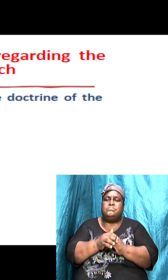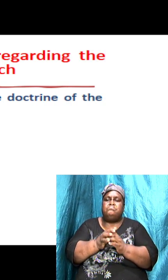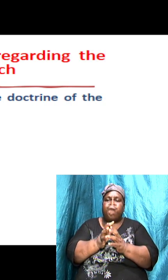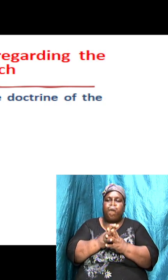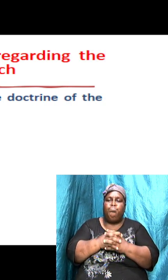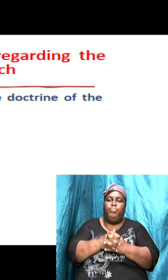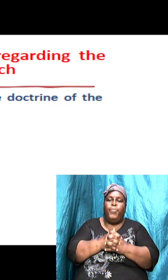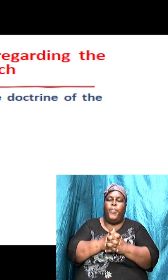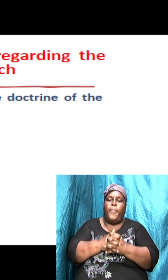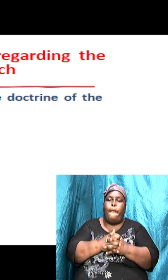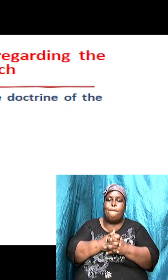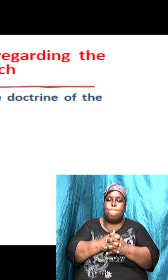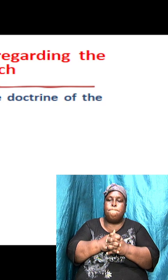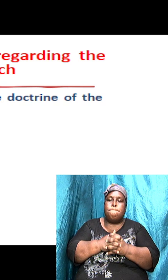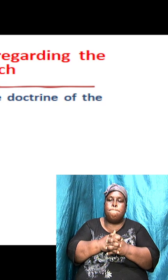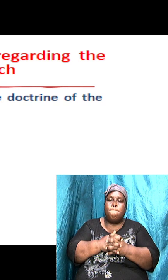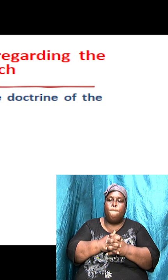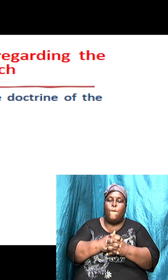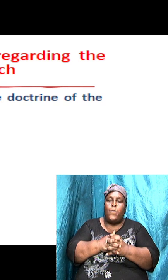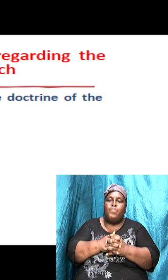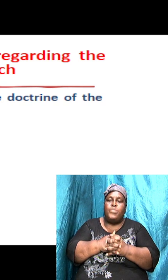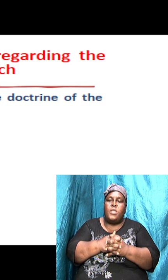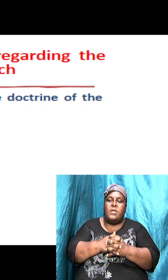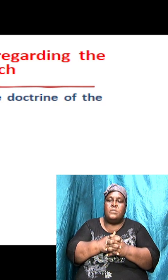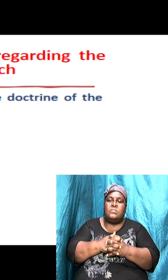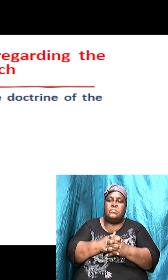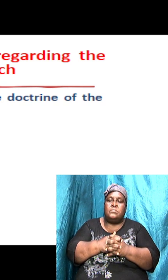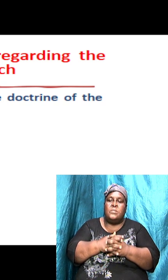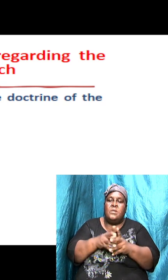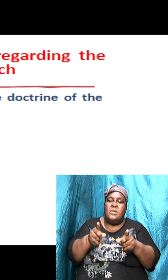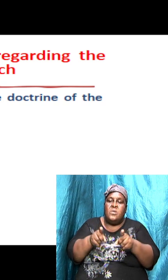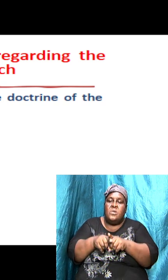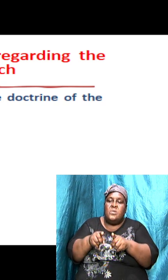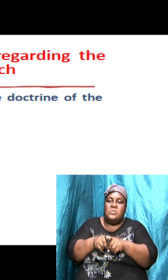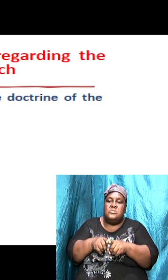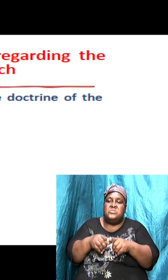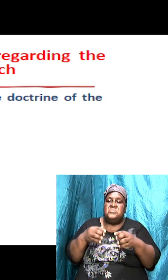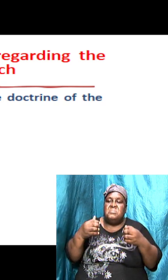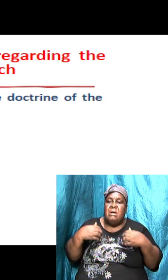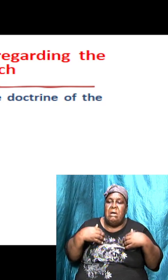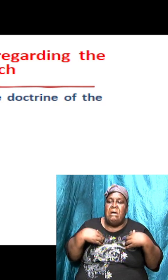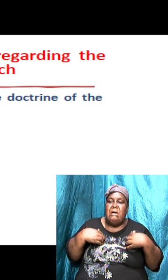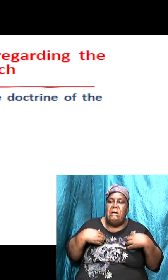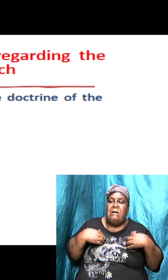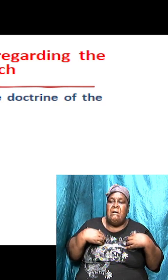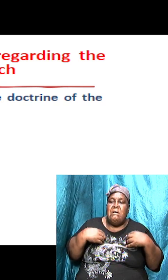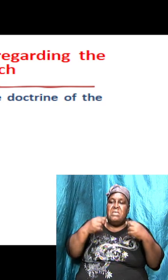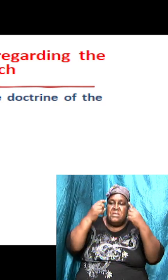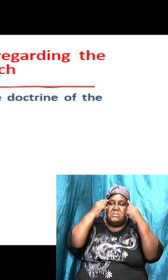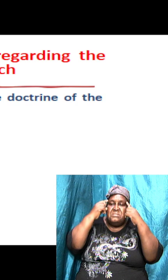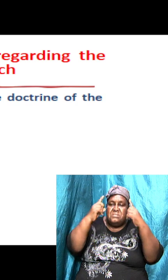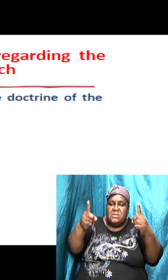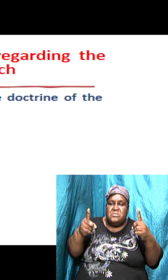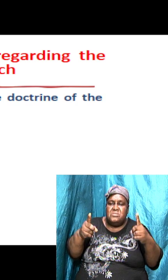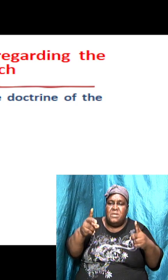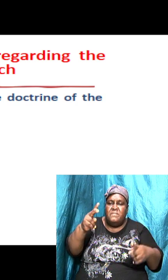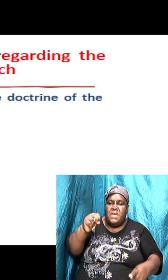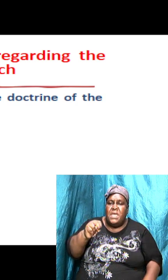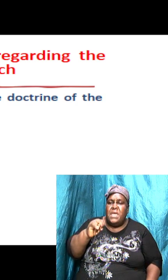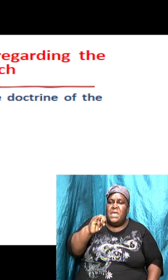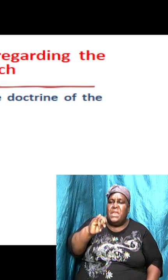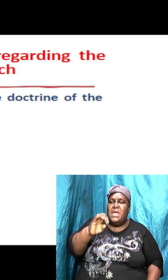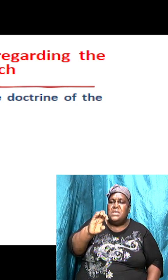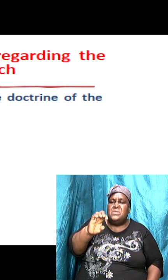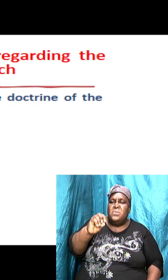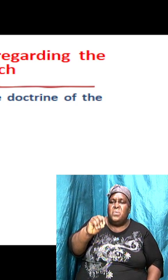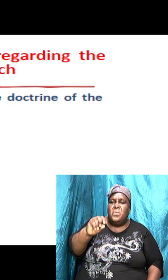listen, I have on the screen point number two, they also have those who hold the doctrine of the Nicolaitans. And it was almost